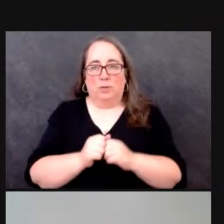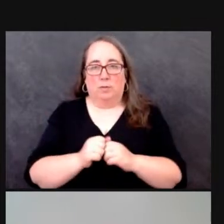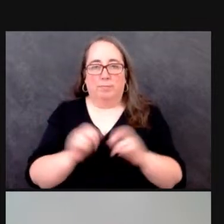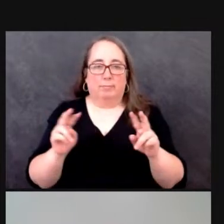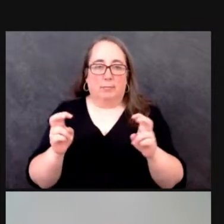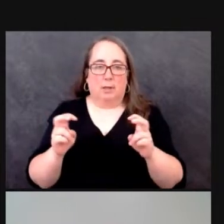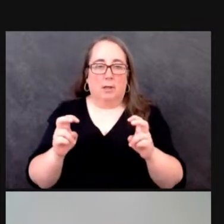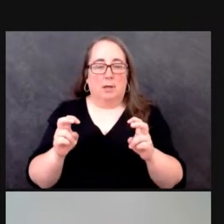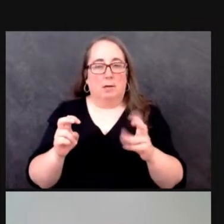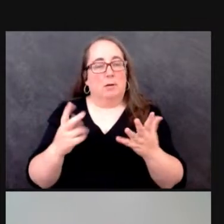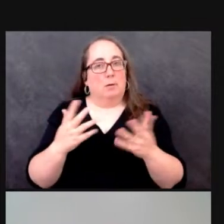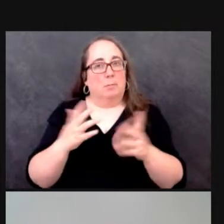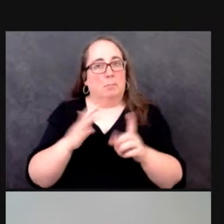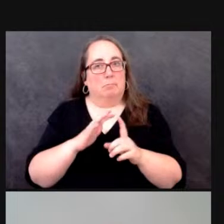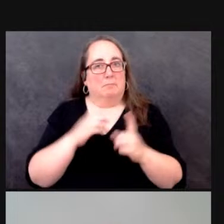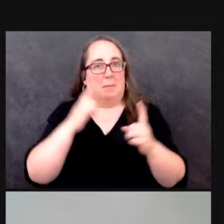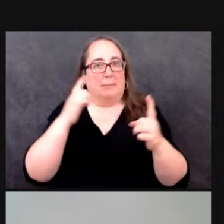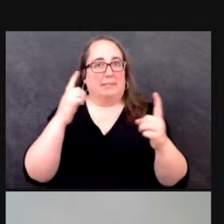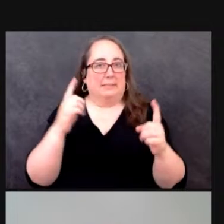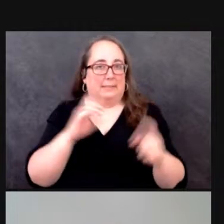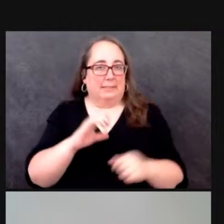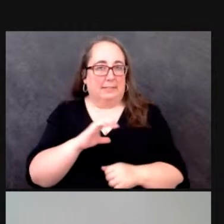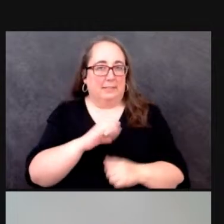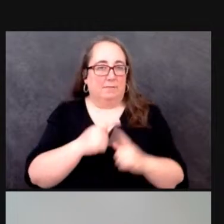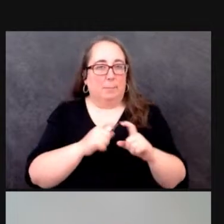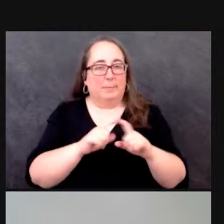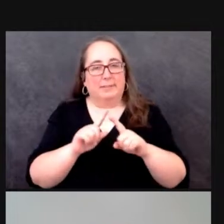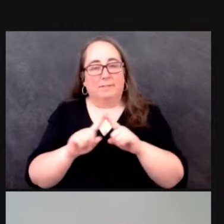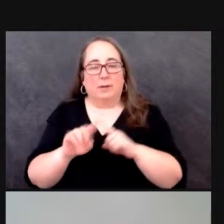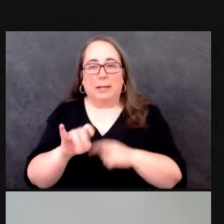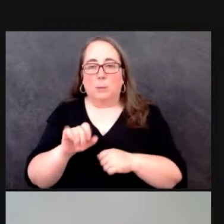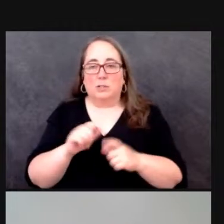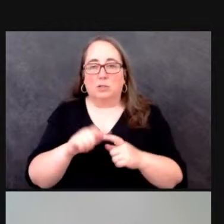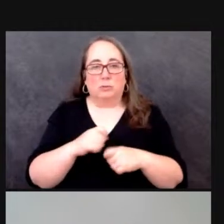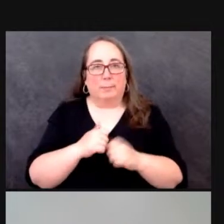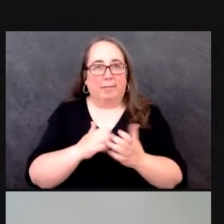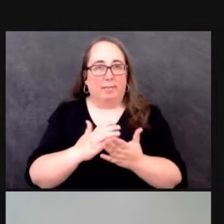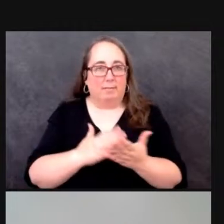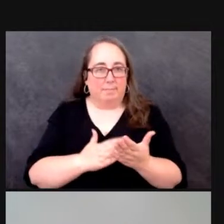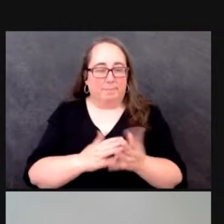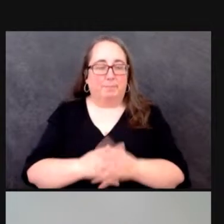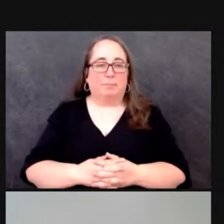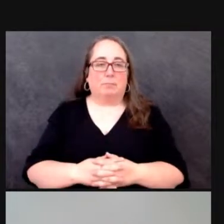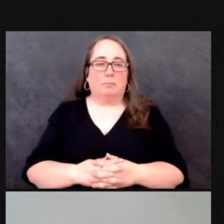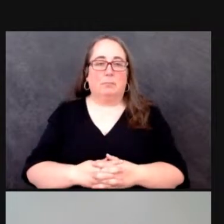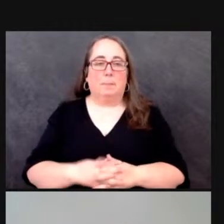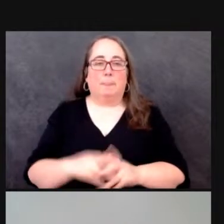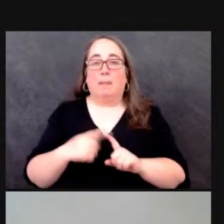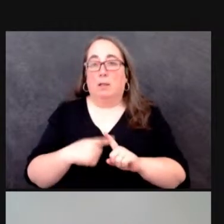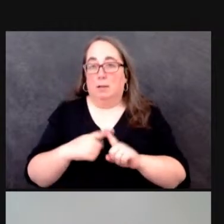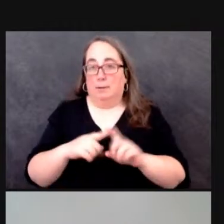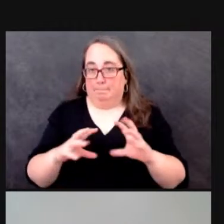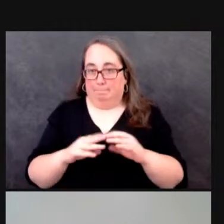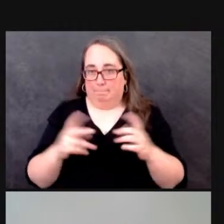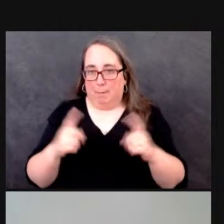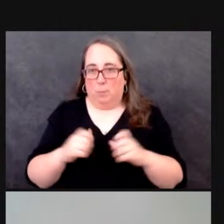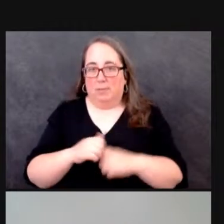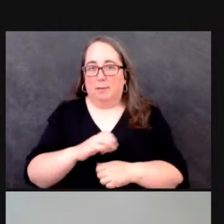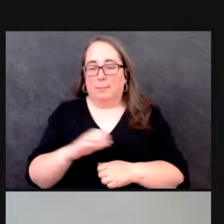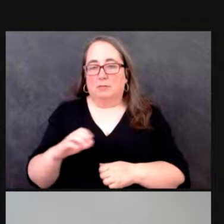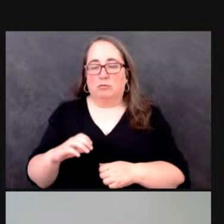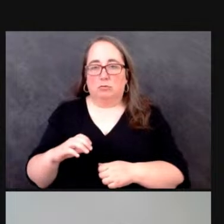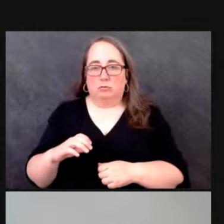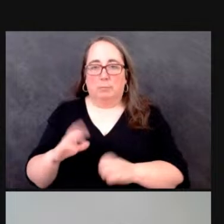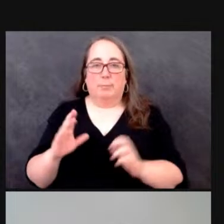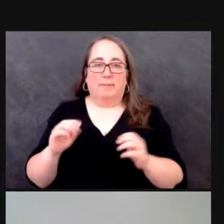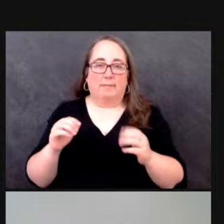prominent citizens of various counties to create these lists. Monthly meetings were held by the commission,